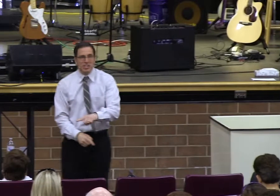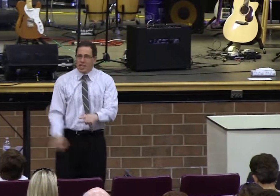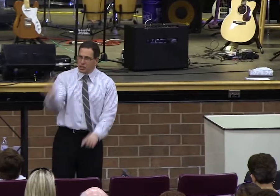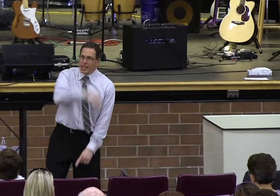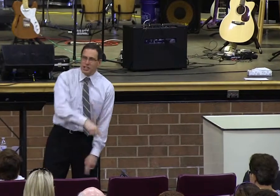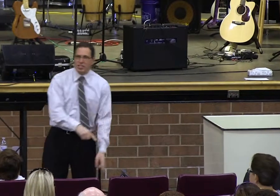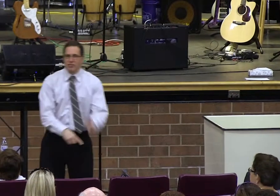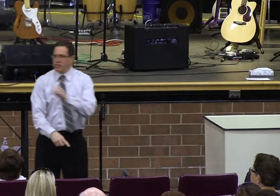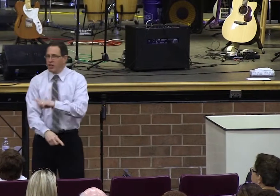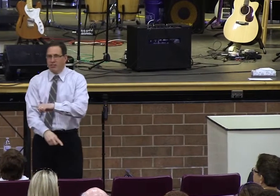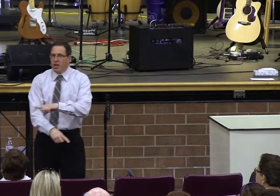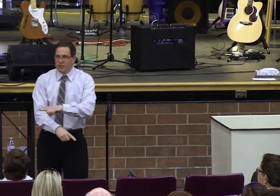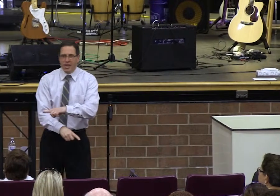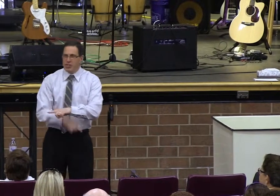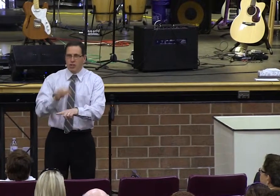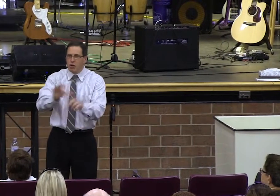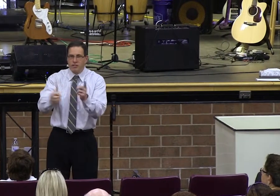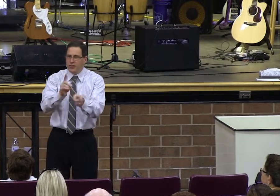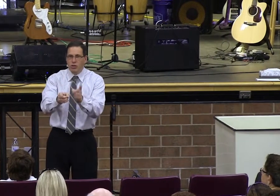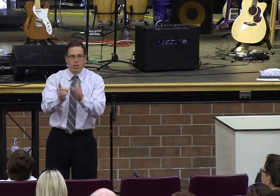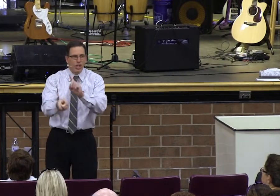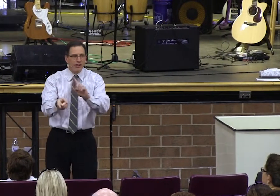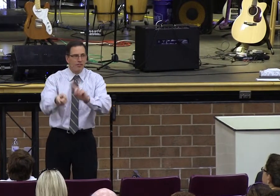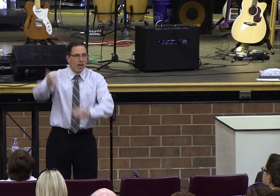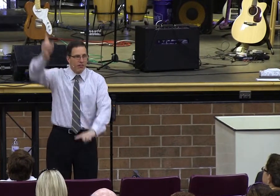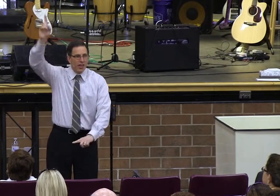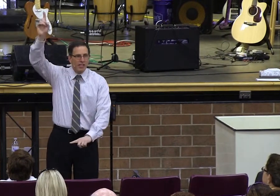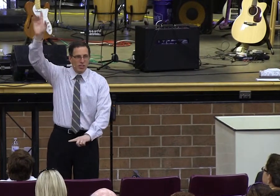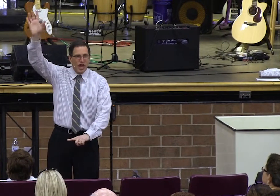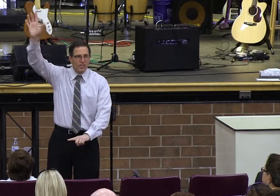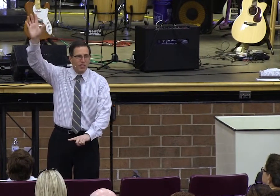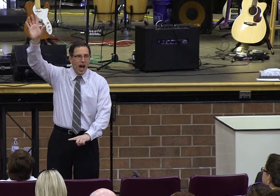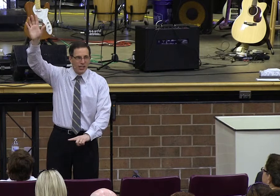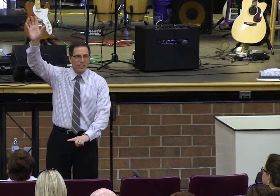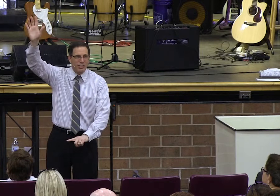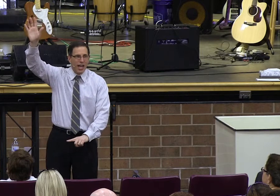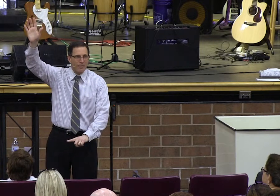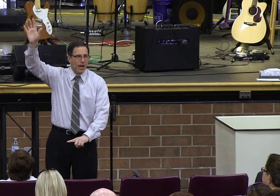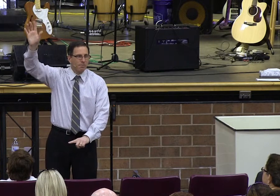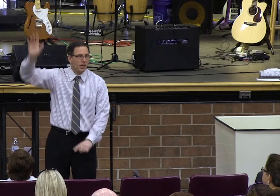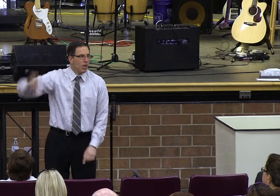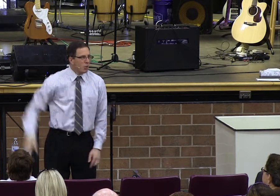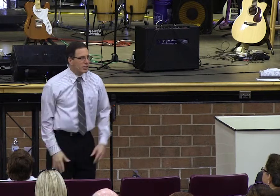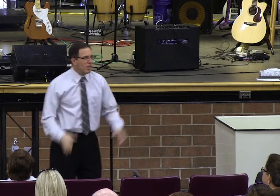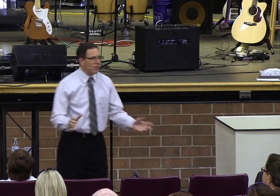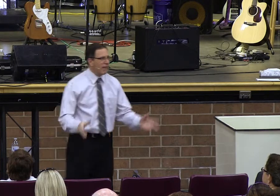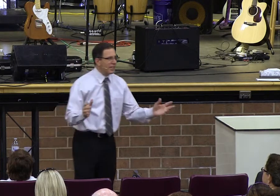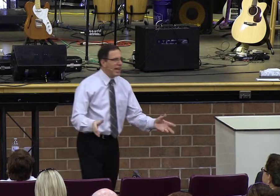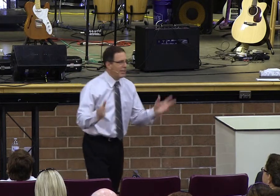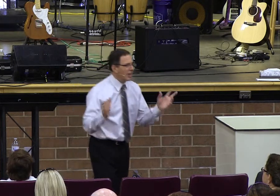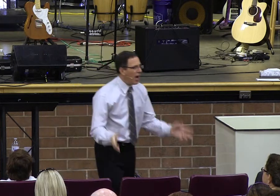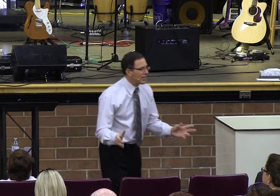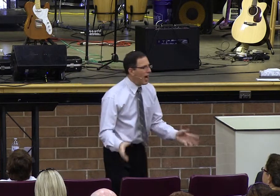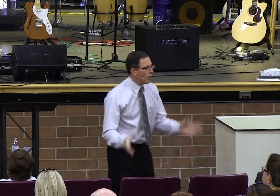forgiveness Jesus gives you conf forgiveness don't confuse good and forgiveness grace of God can you say Amen we serve a